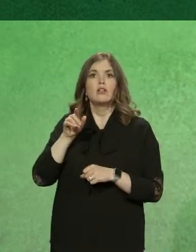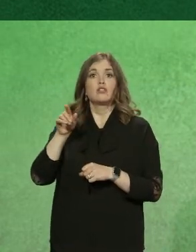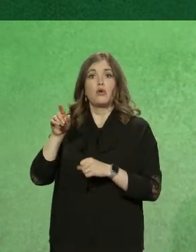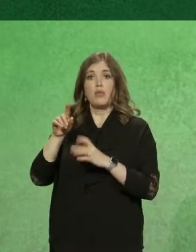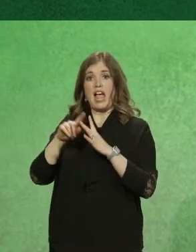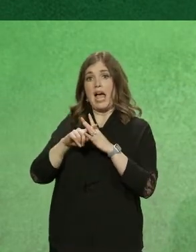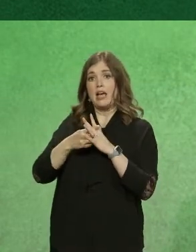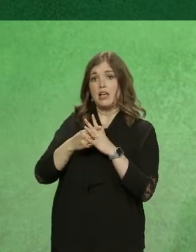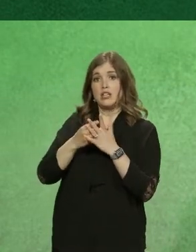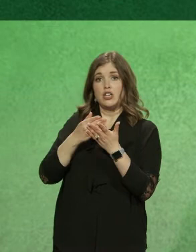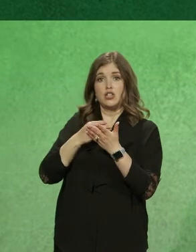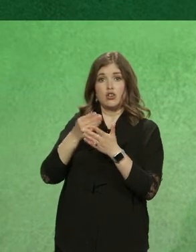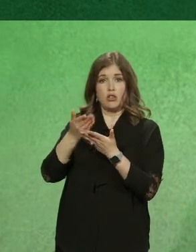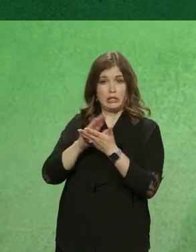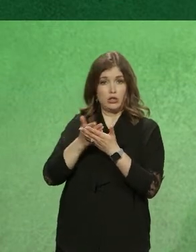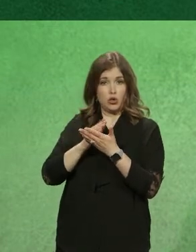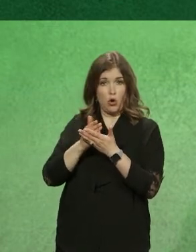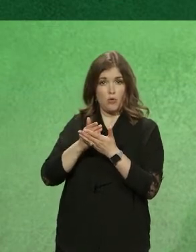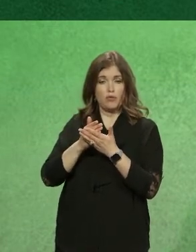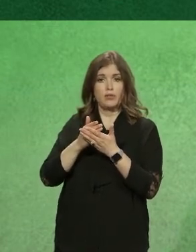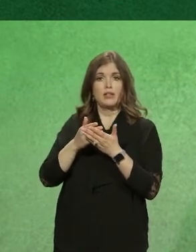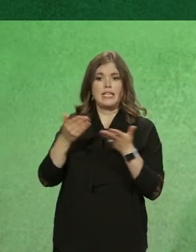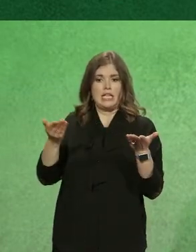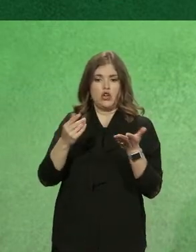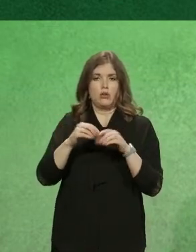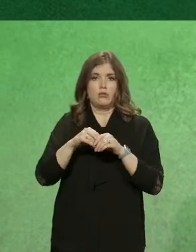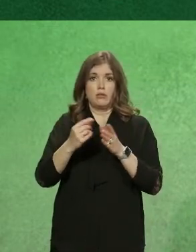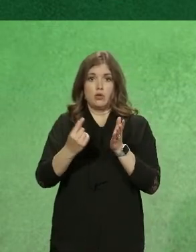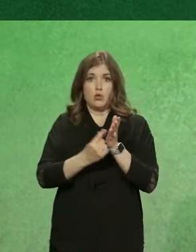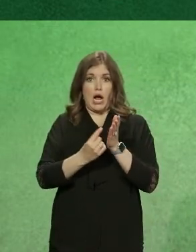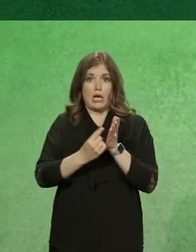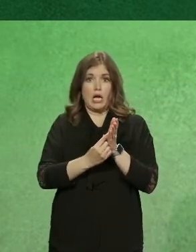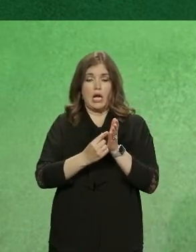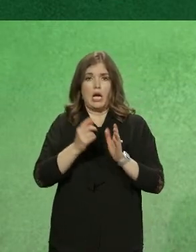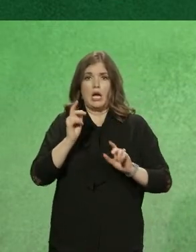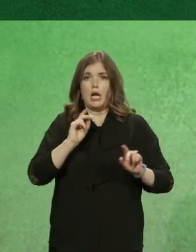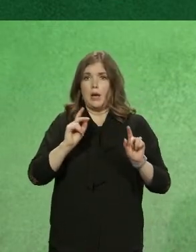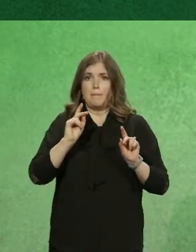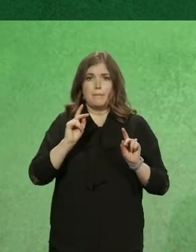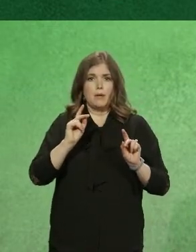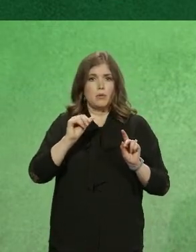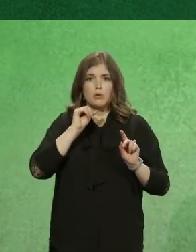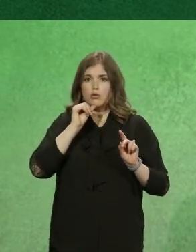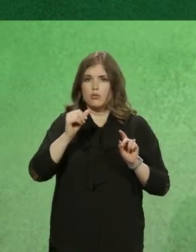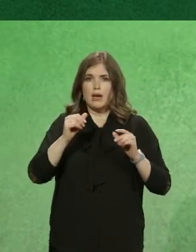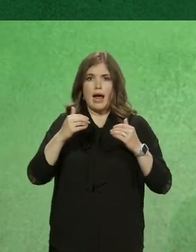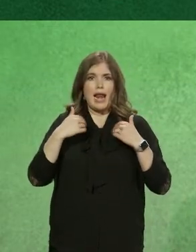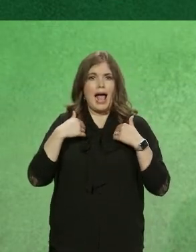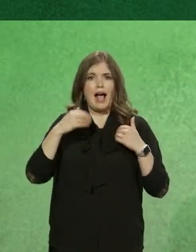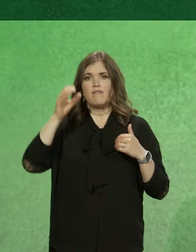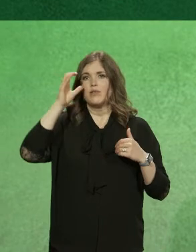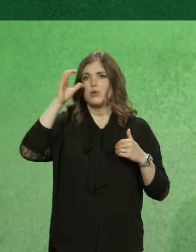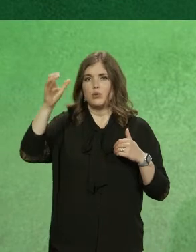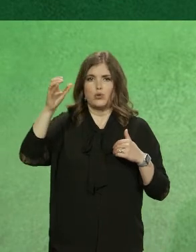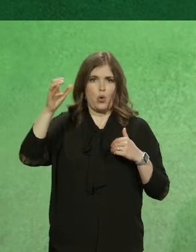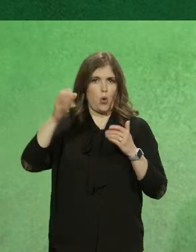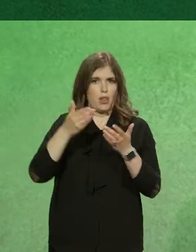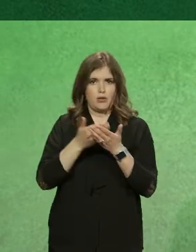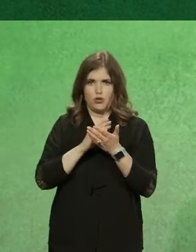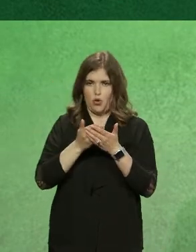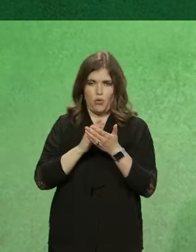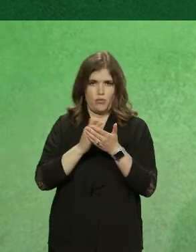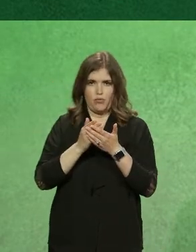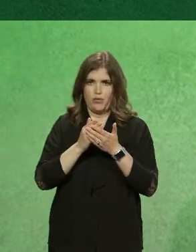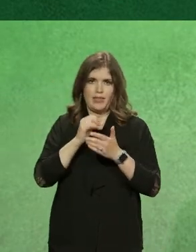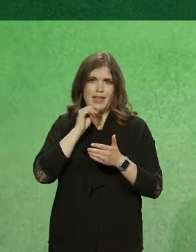purchase, currently, talking of Uganda, people do not have solar stoves. Talking of a customer who is